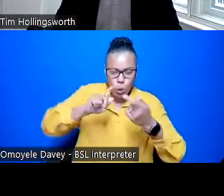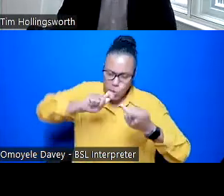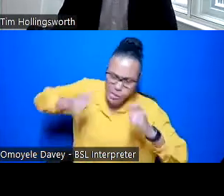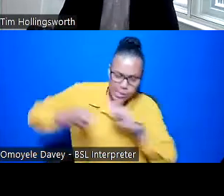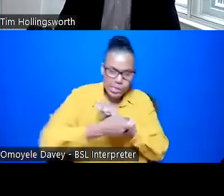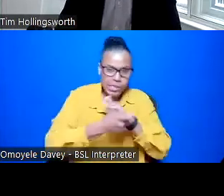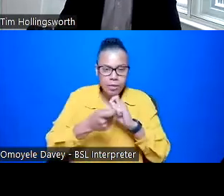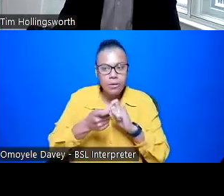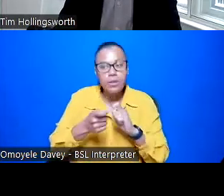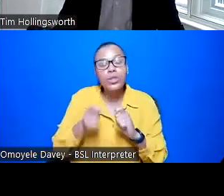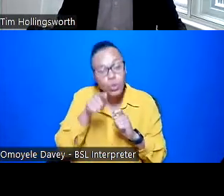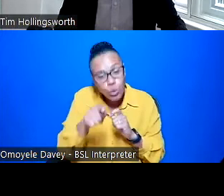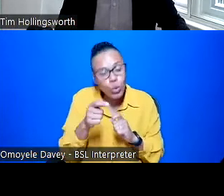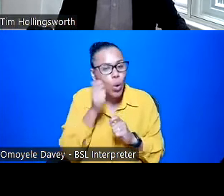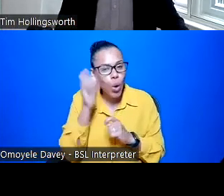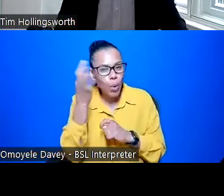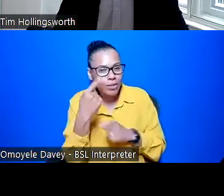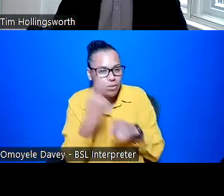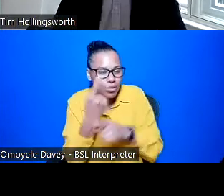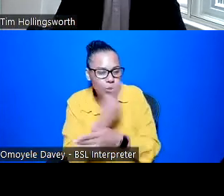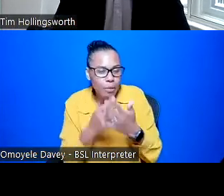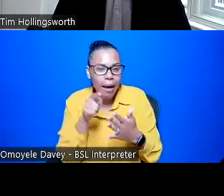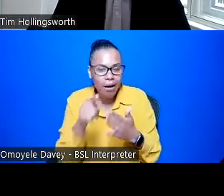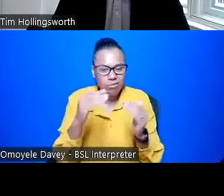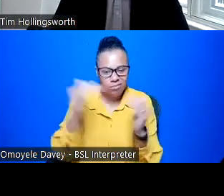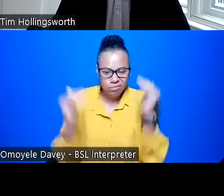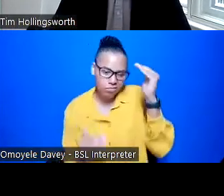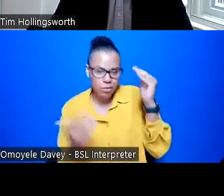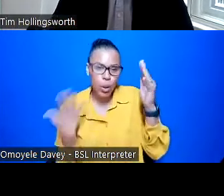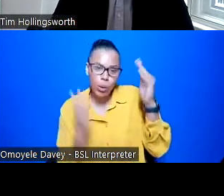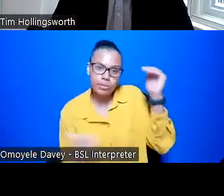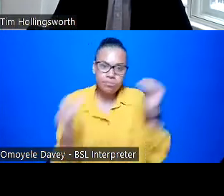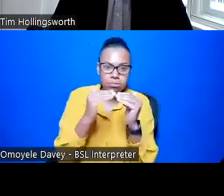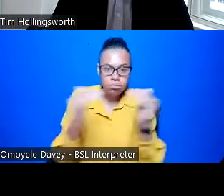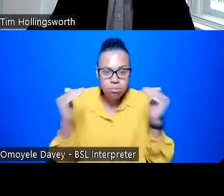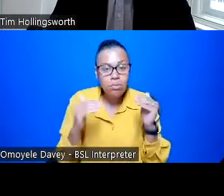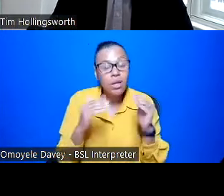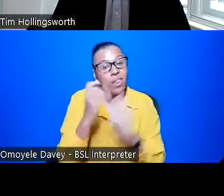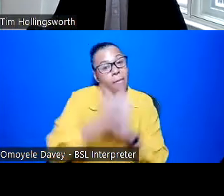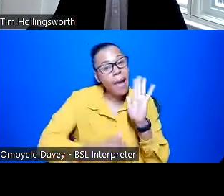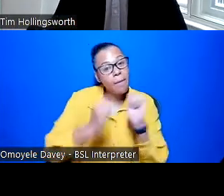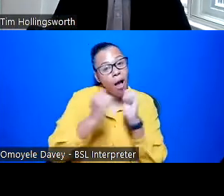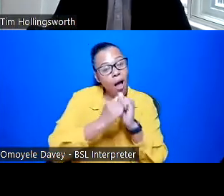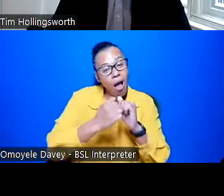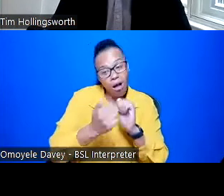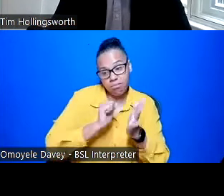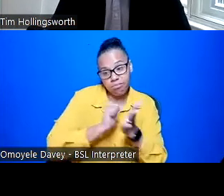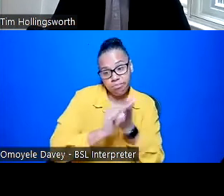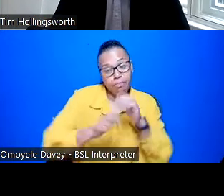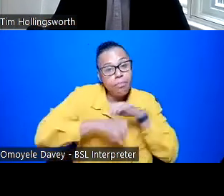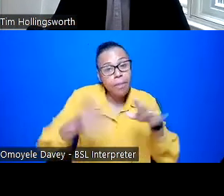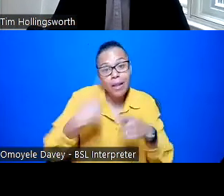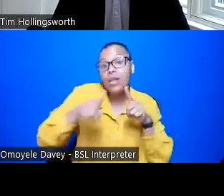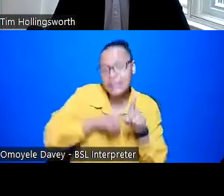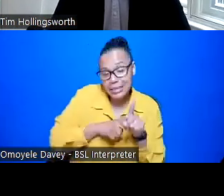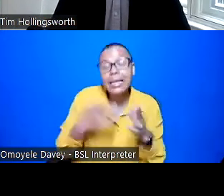Racism and Racial Inequality in Sport work that we published last year. We did that jointly with the other sports councils, as he